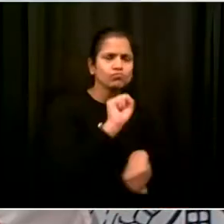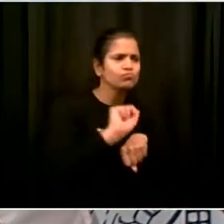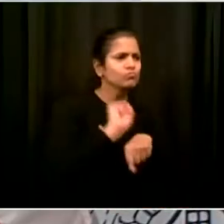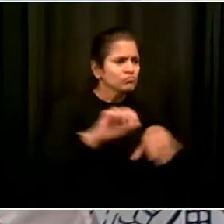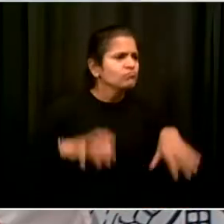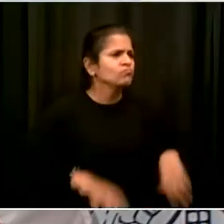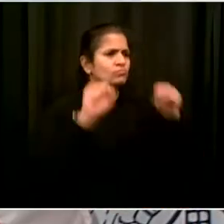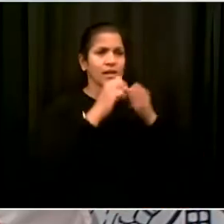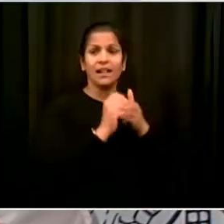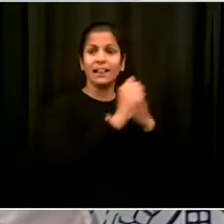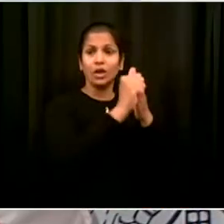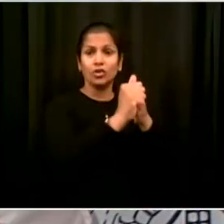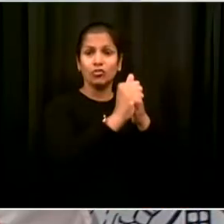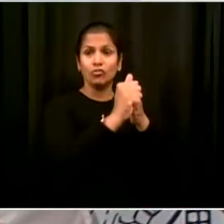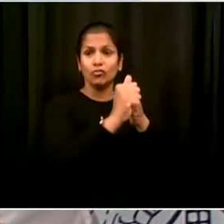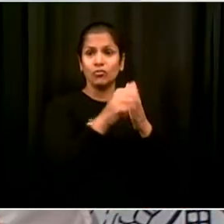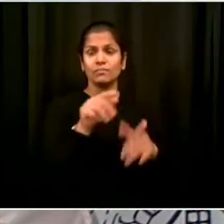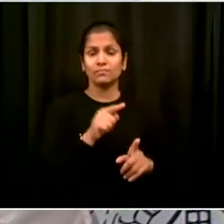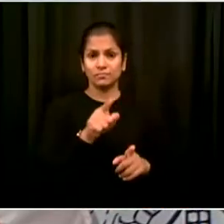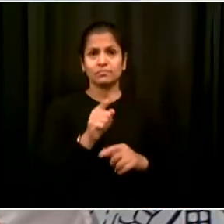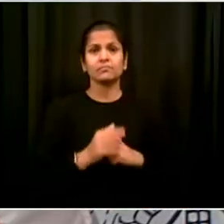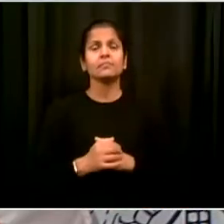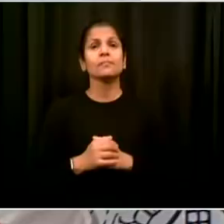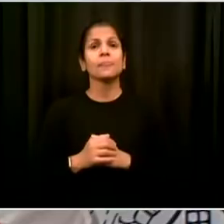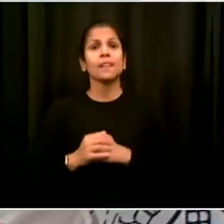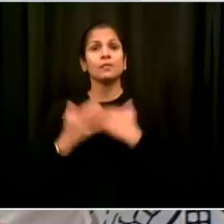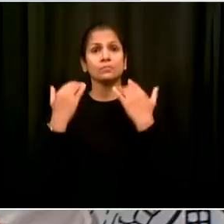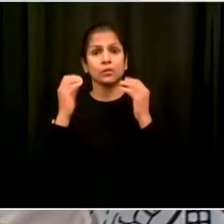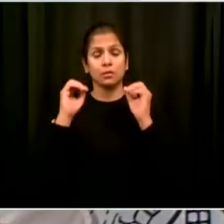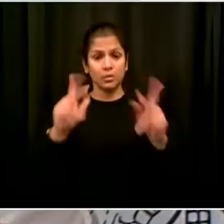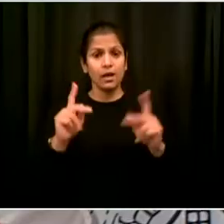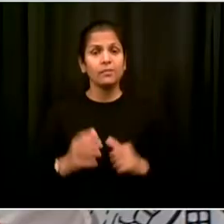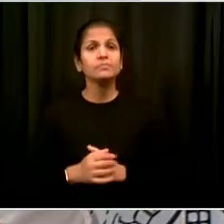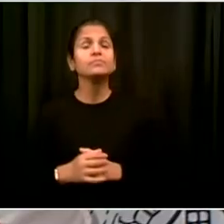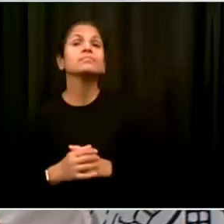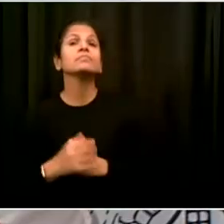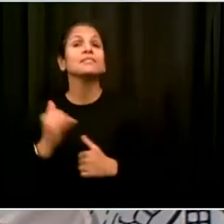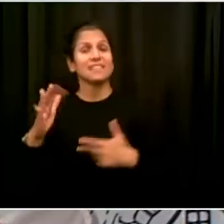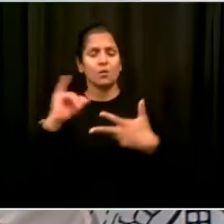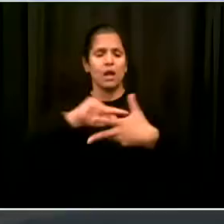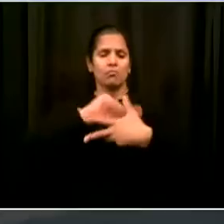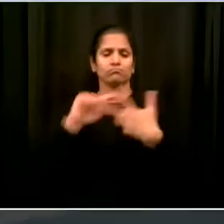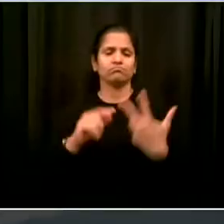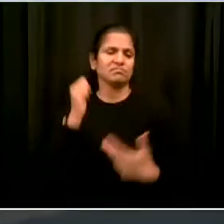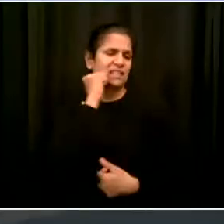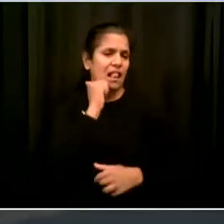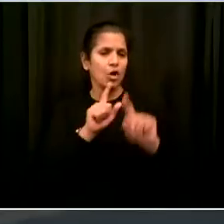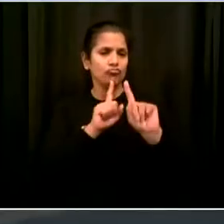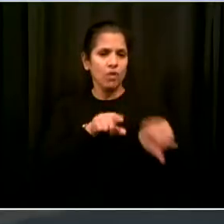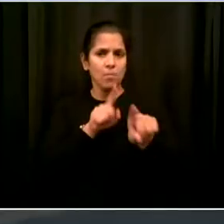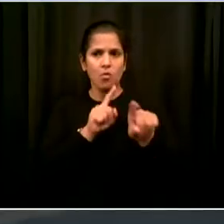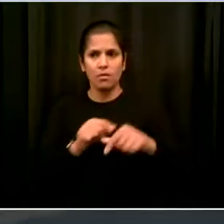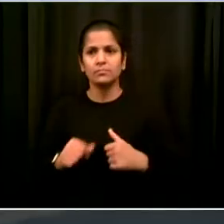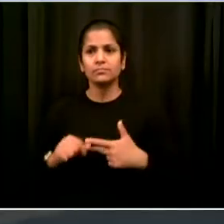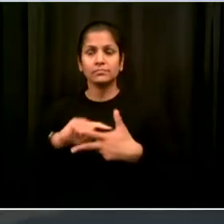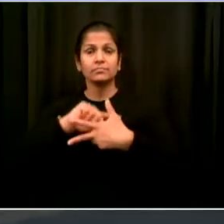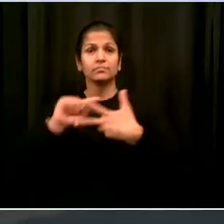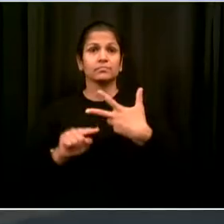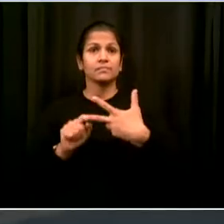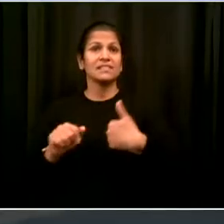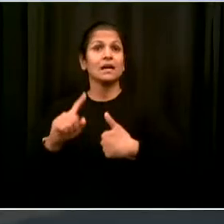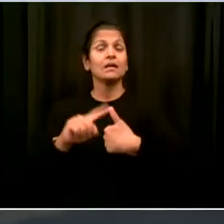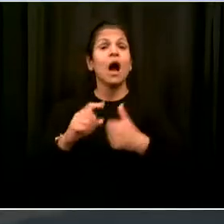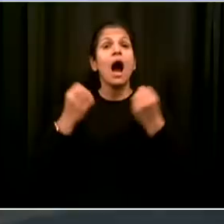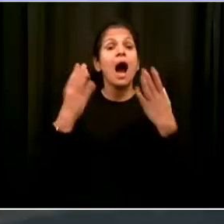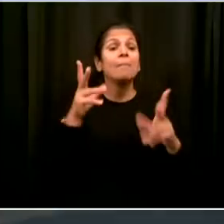on Monday. All right, with that, let me turn to our indicators today. Number one, daily number of people admitted to New York City hospitals